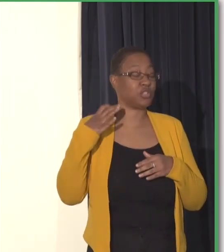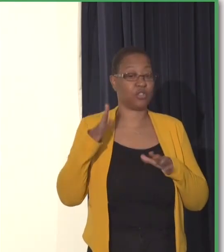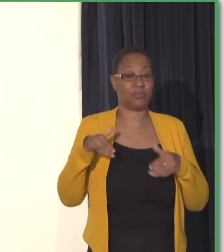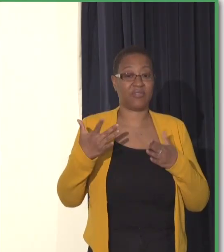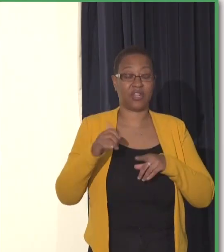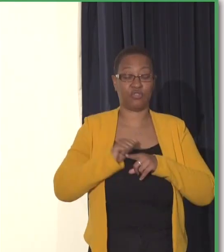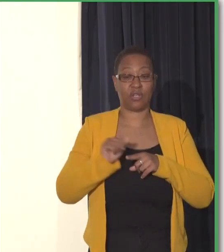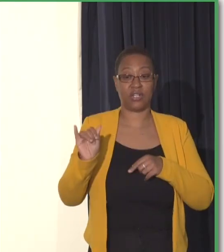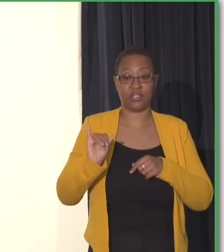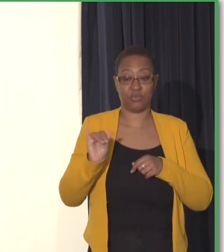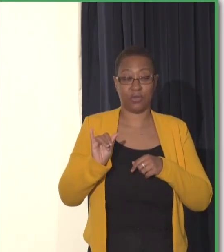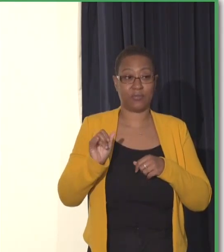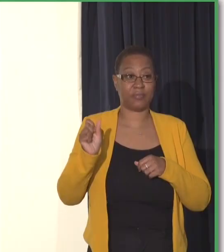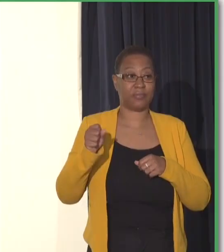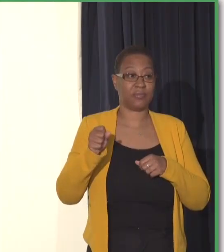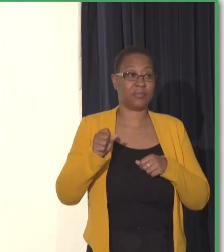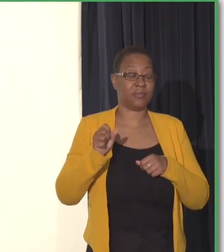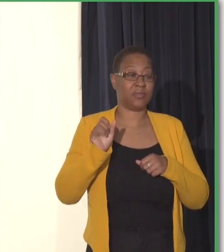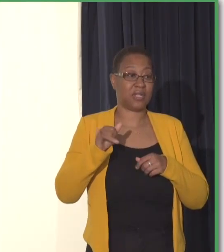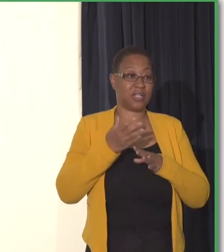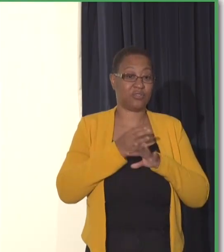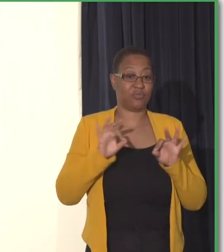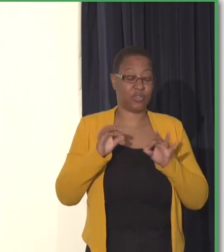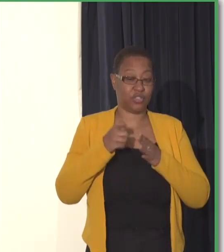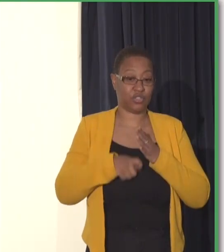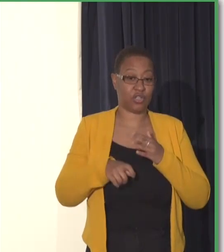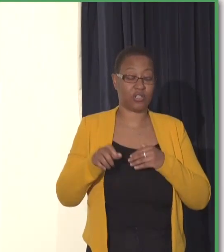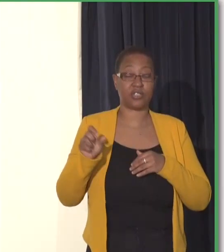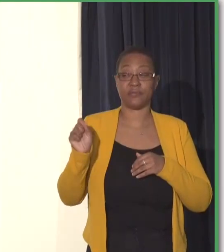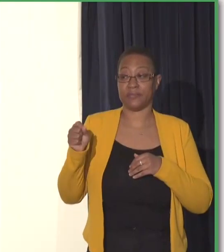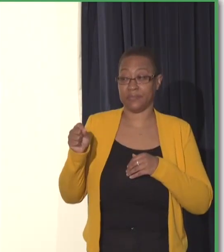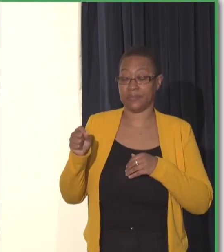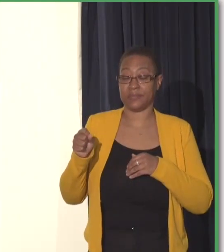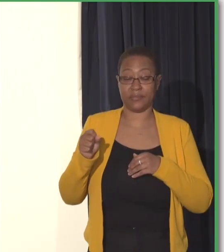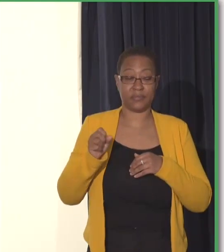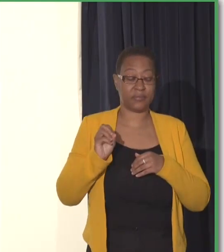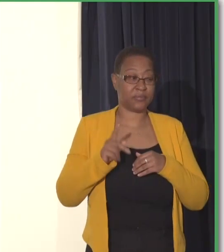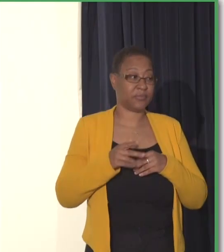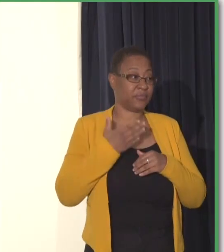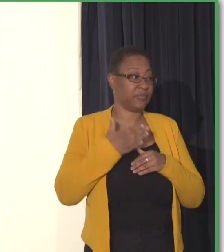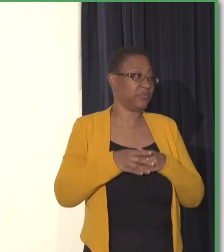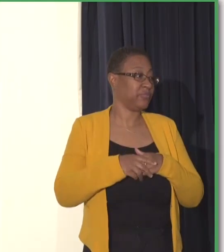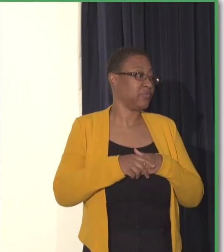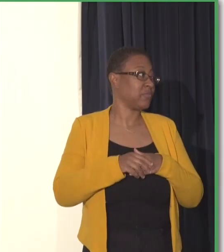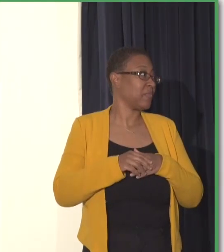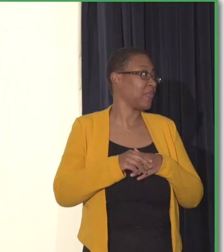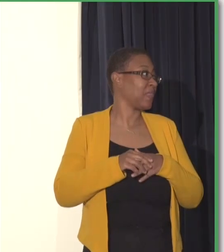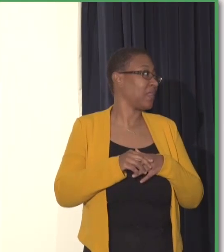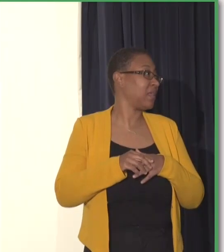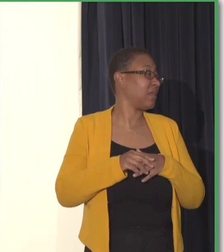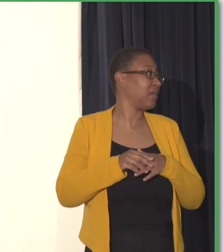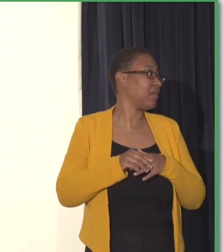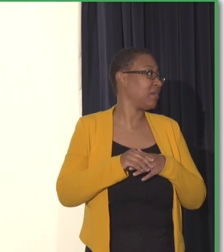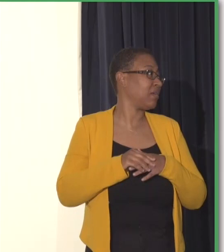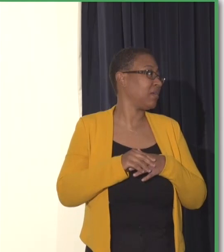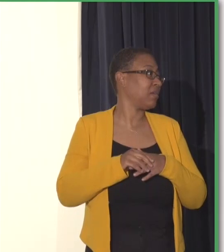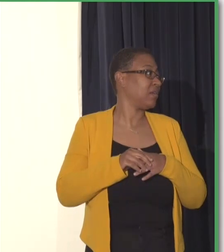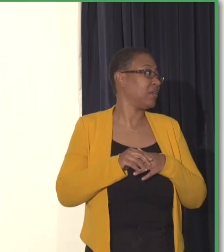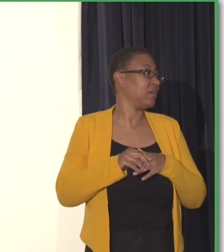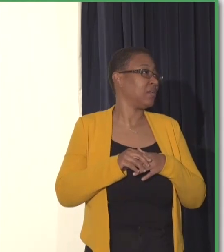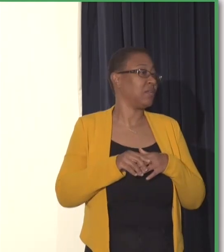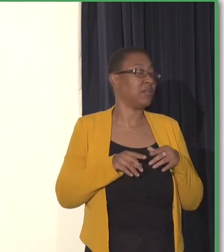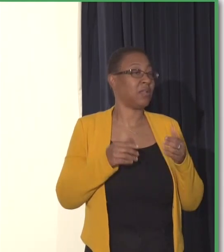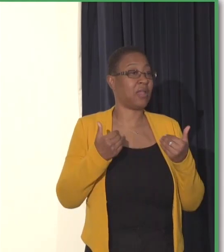Absolutely. Absolutely. They're free of charge? Yes, it is. Okay. All right. And have